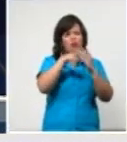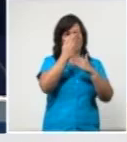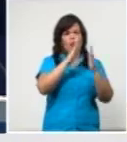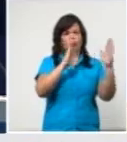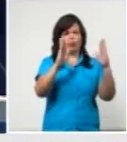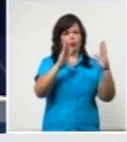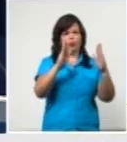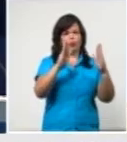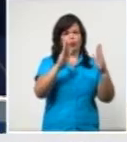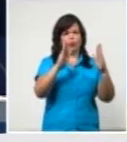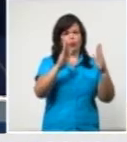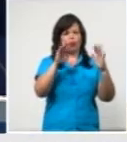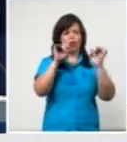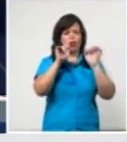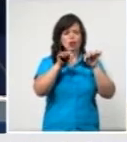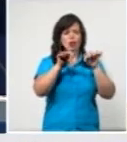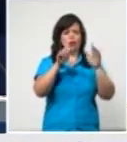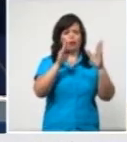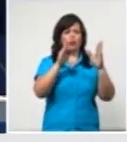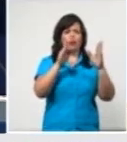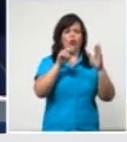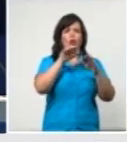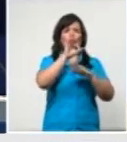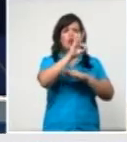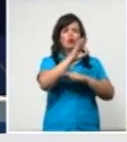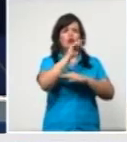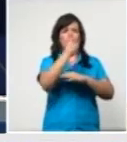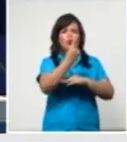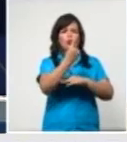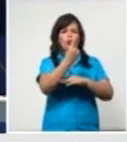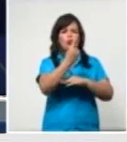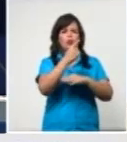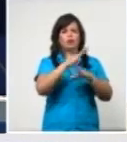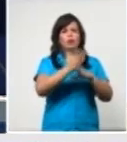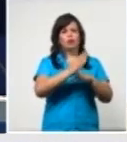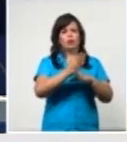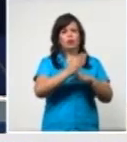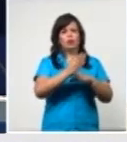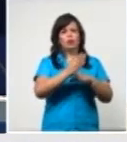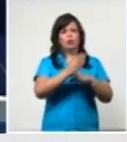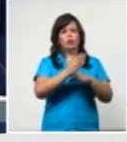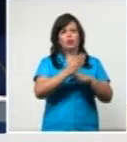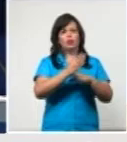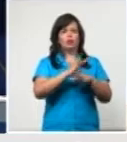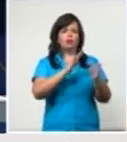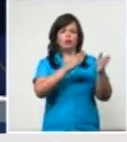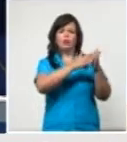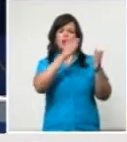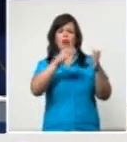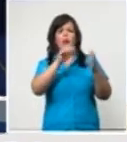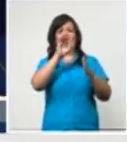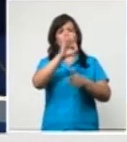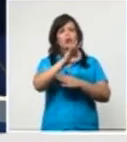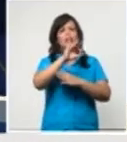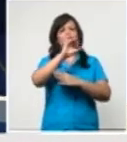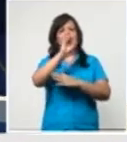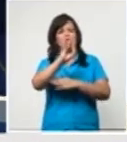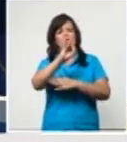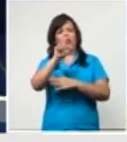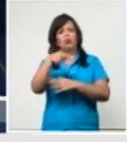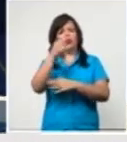77.8%, have been diagnosed while being asymptomatic. This is a very important element in terms of the